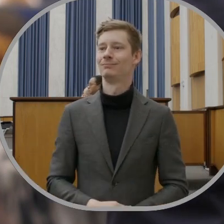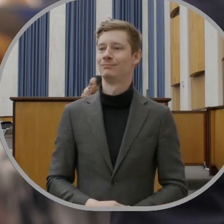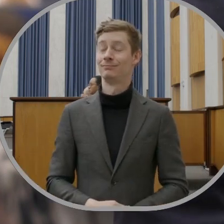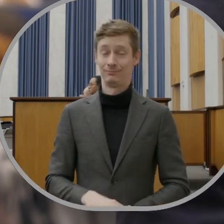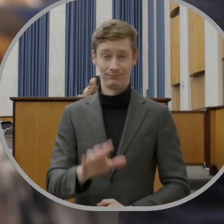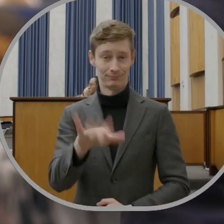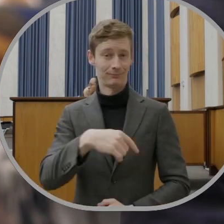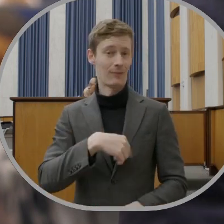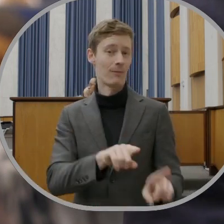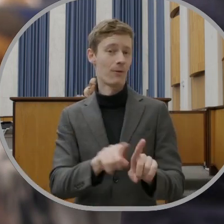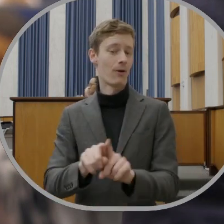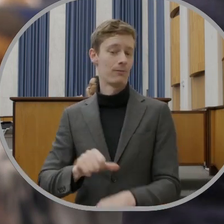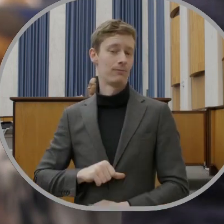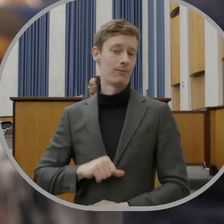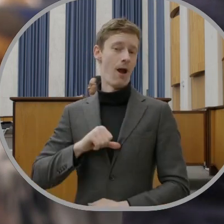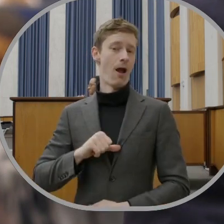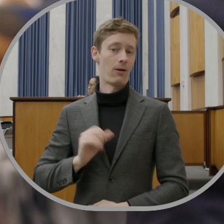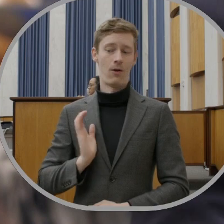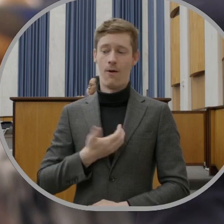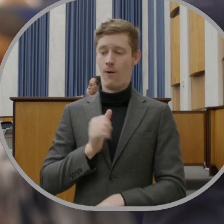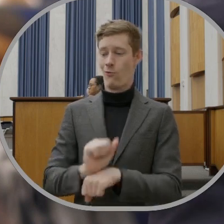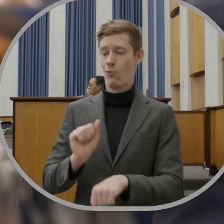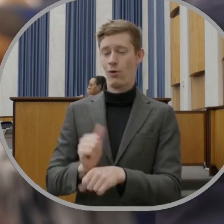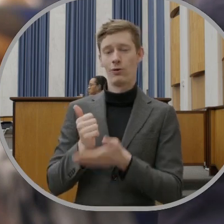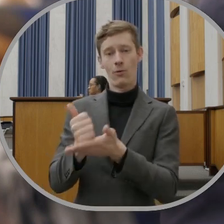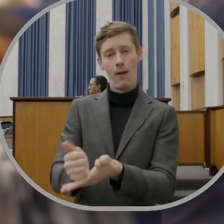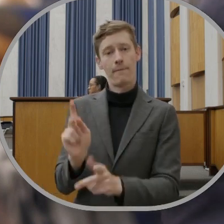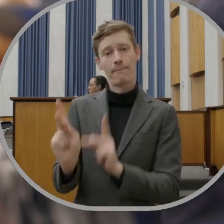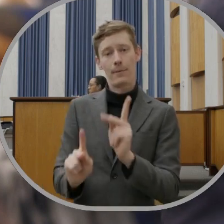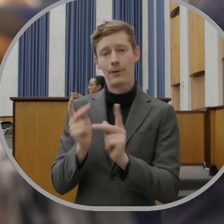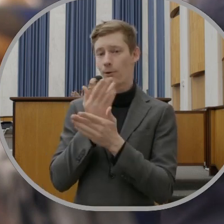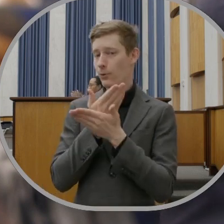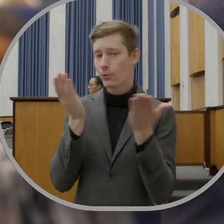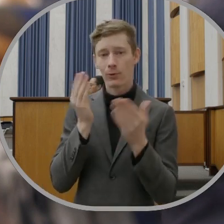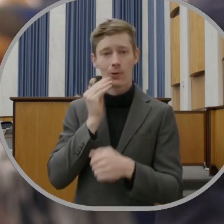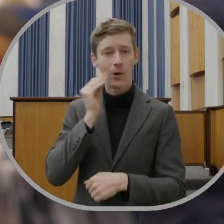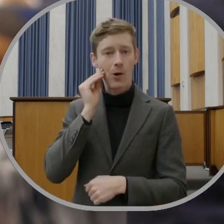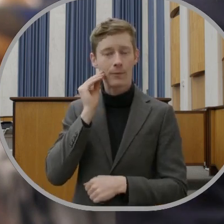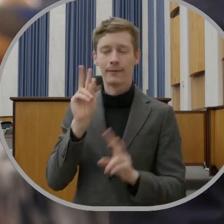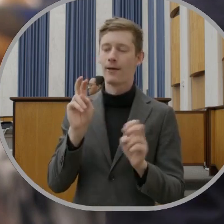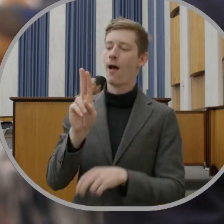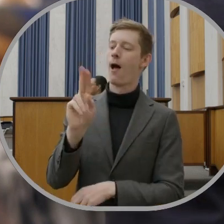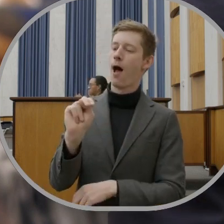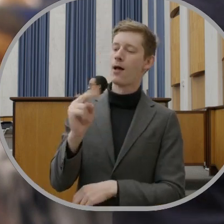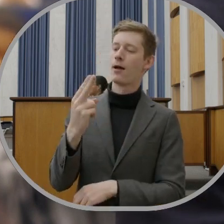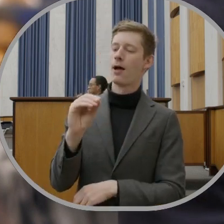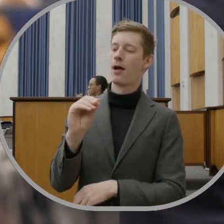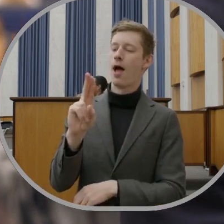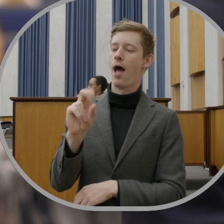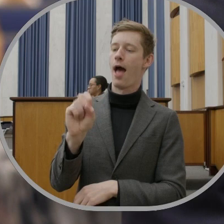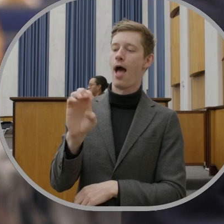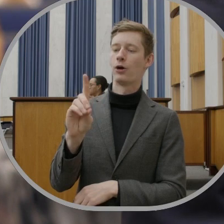I'm also proud of the work we have done to serve our unhoused residents. Last year, we added